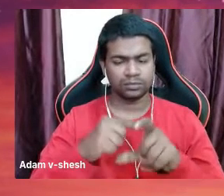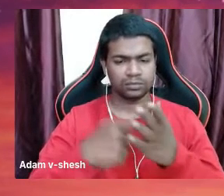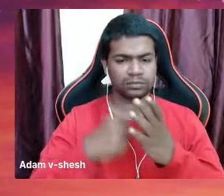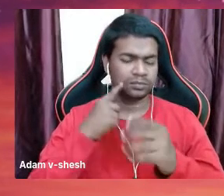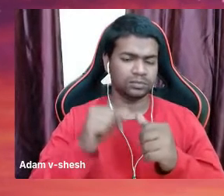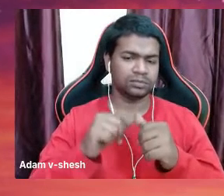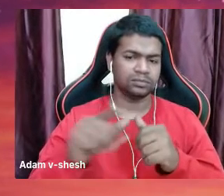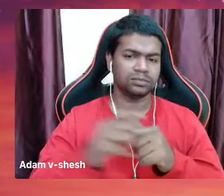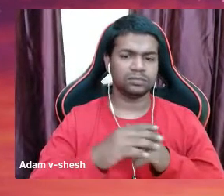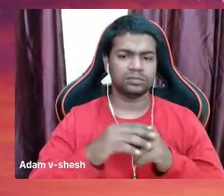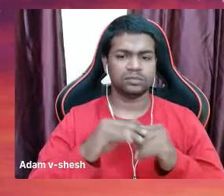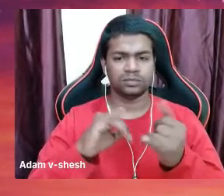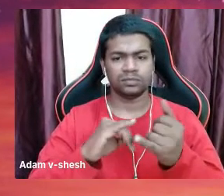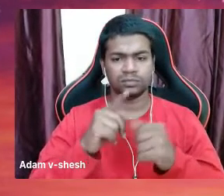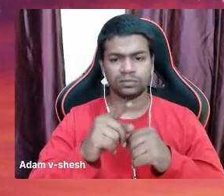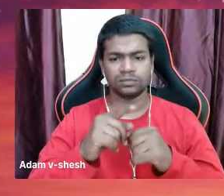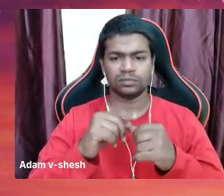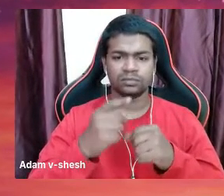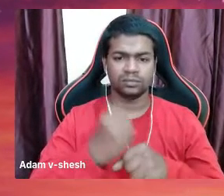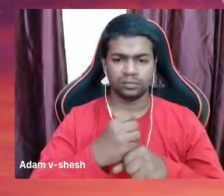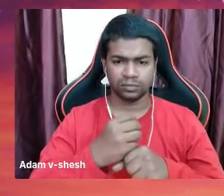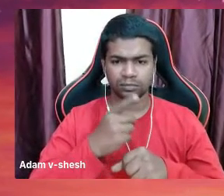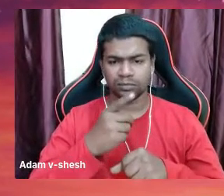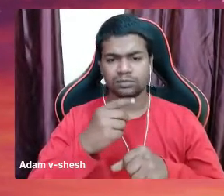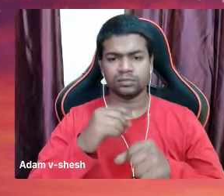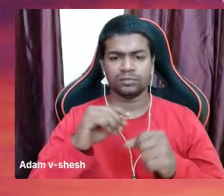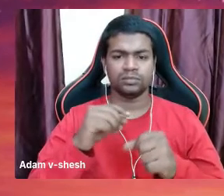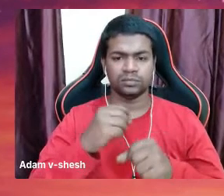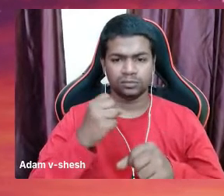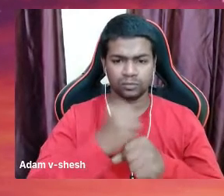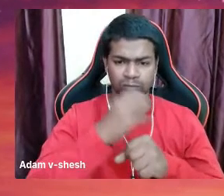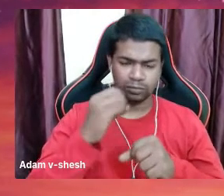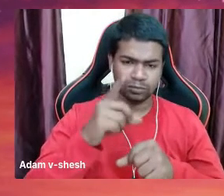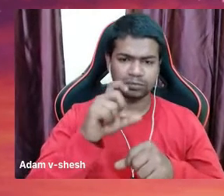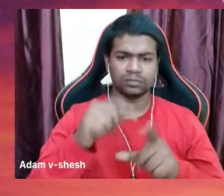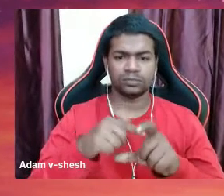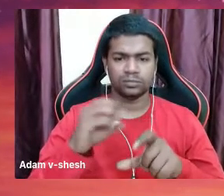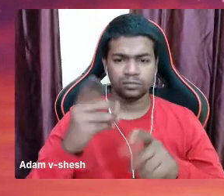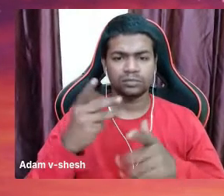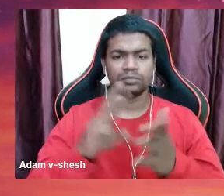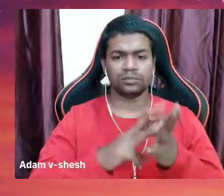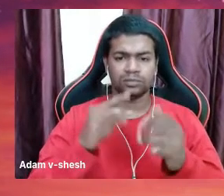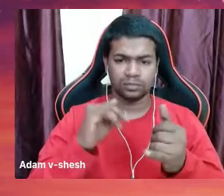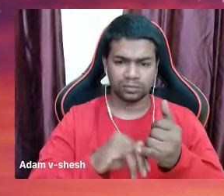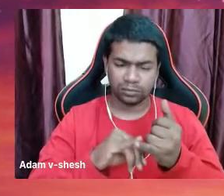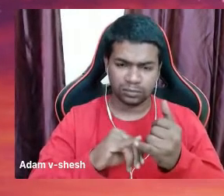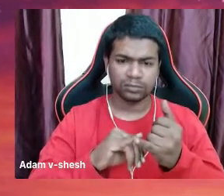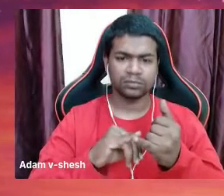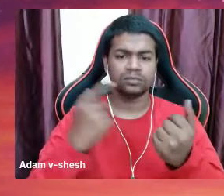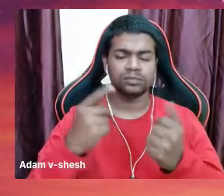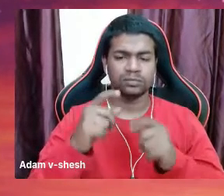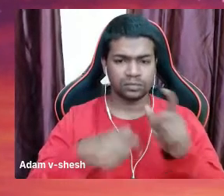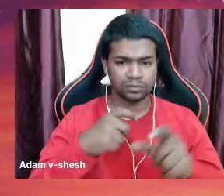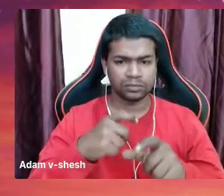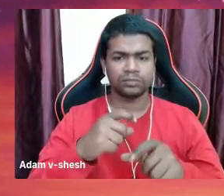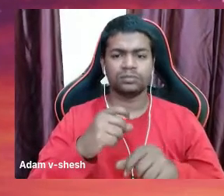examples of Satya Nadella, Sundar Pichai, etc., are very commonly thrown up at the highest levels. But I would say even at the middle